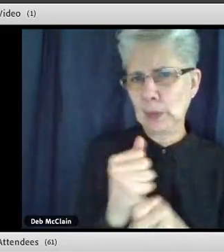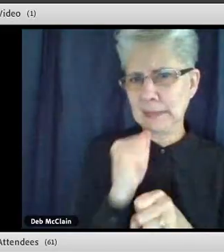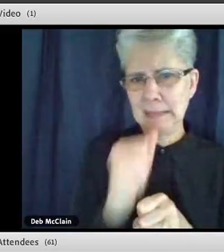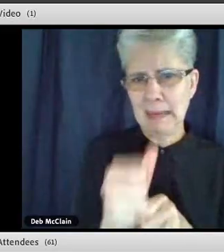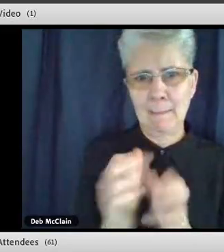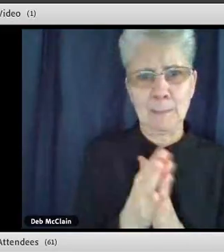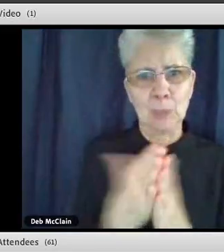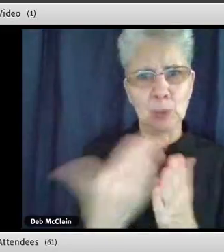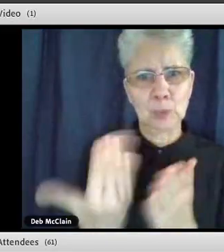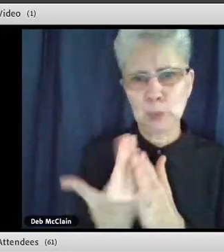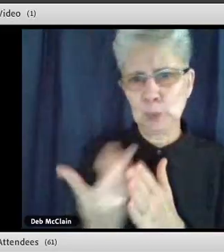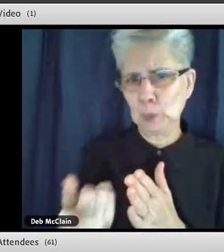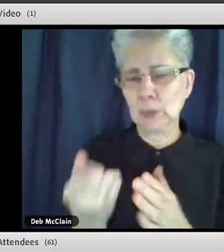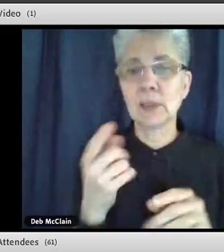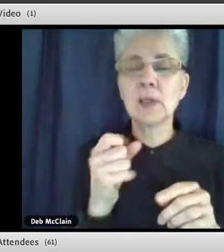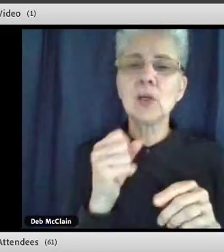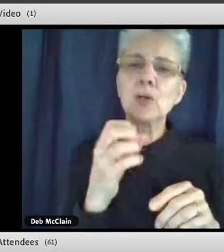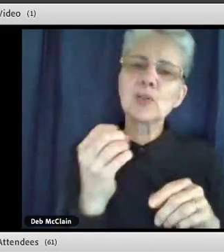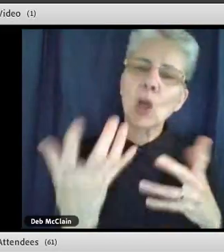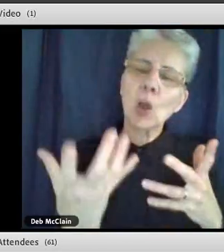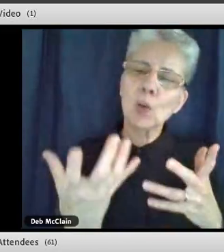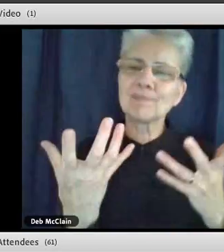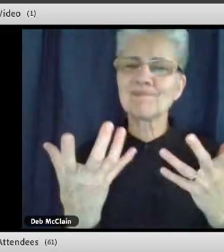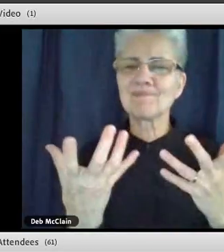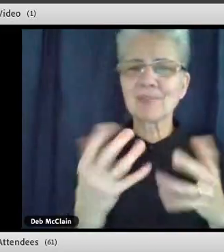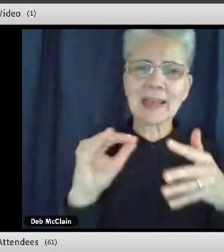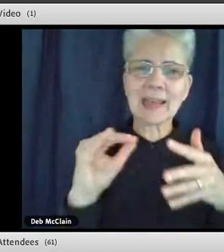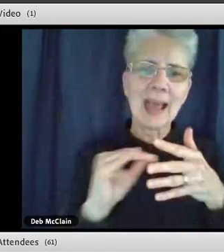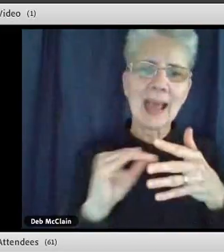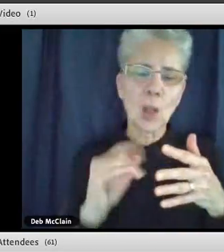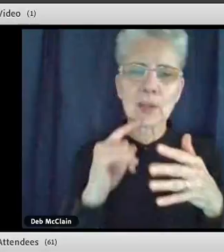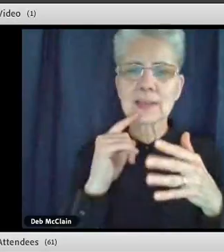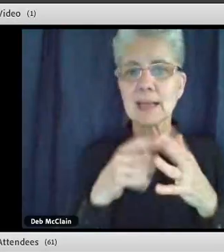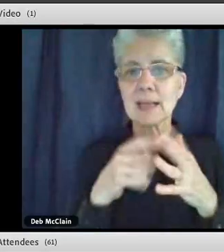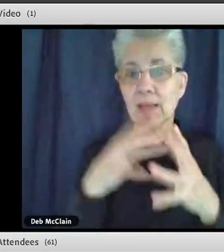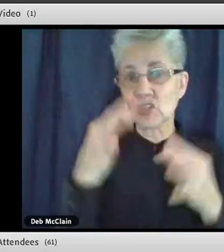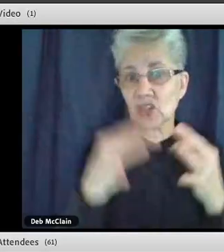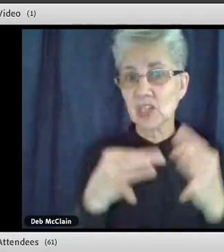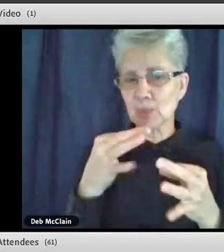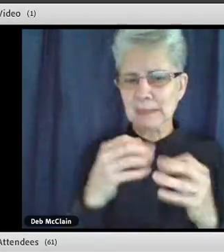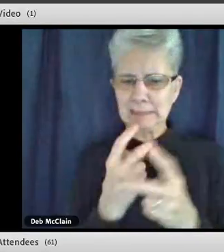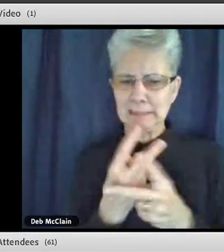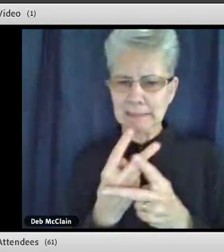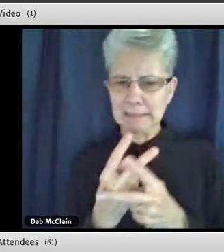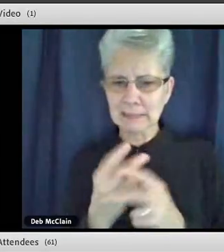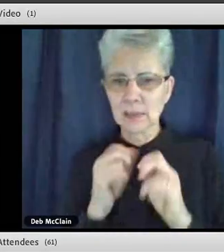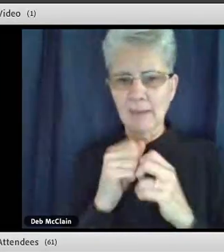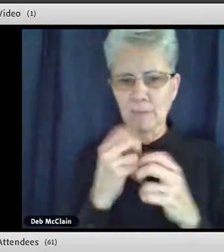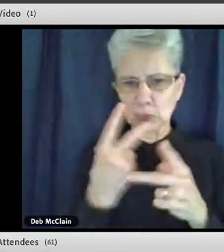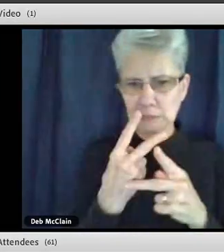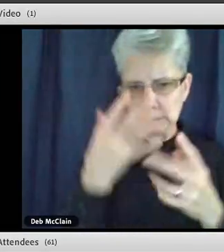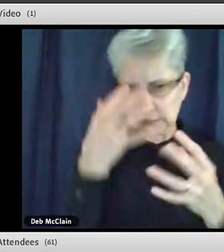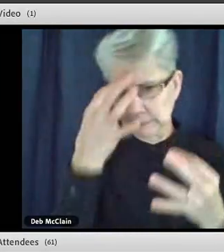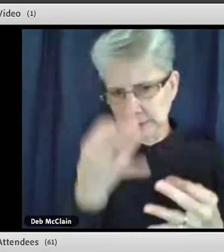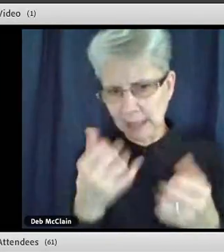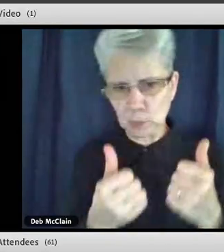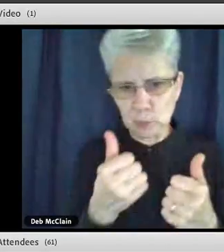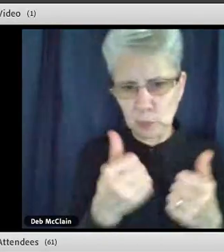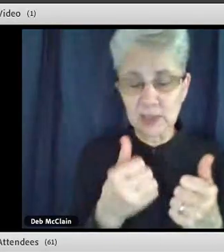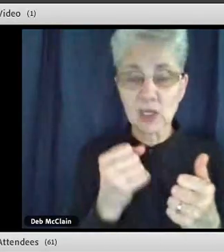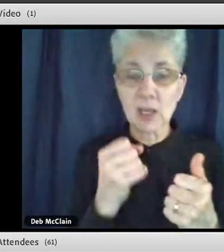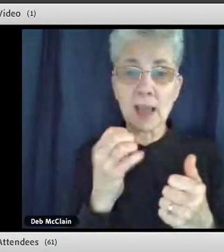So so once, cataloging, it takes a lot of judgment. I mean, sometimes you have to make a judgment call. And once again,